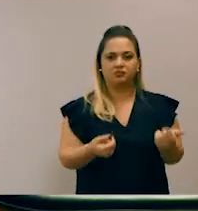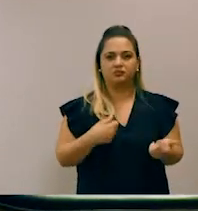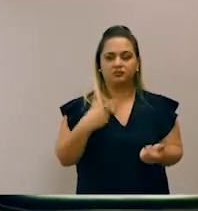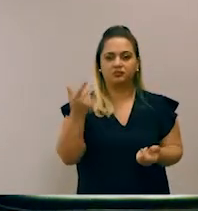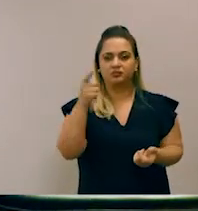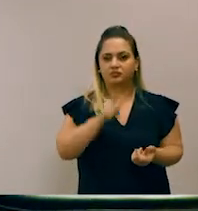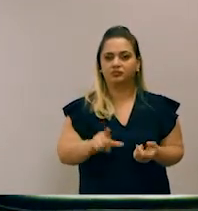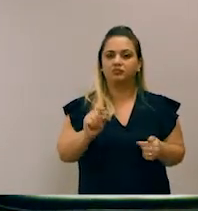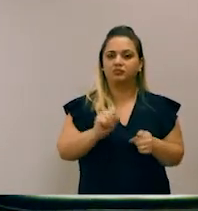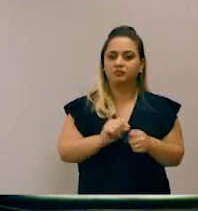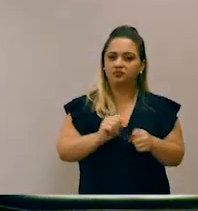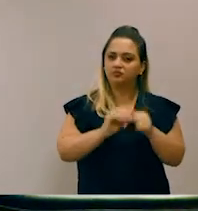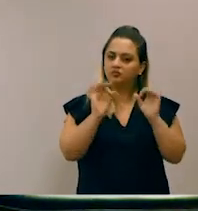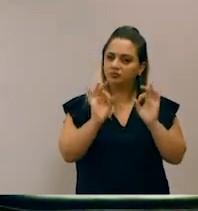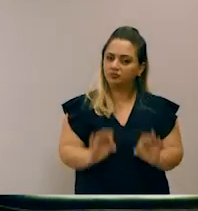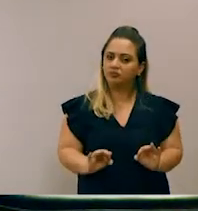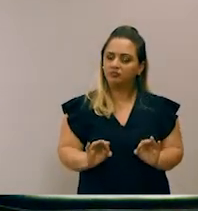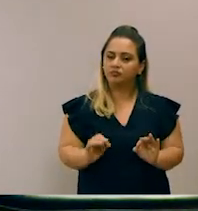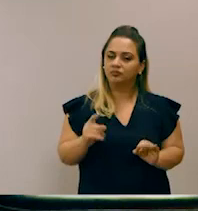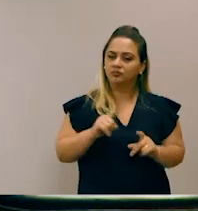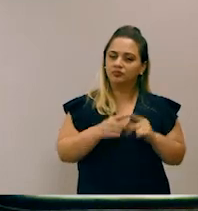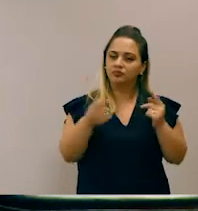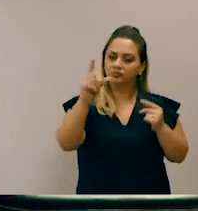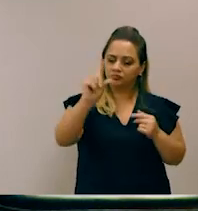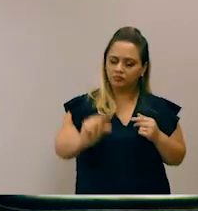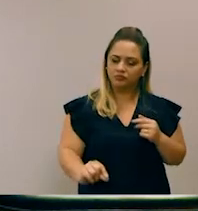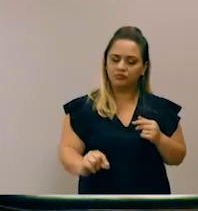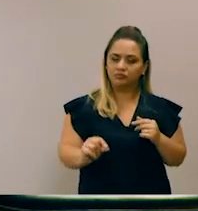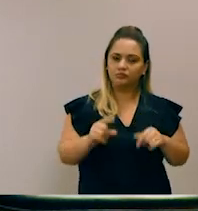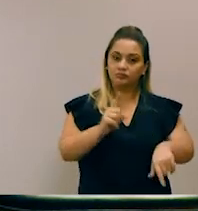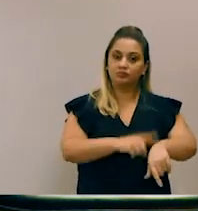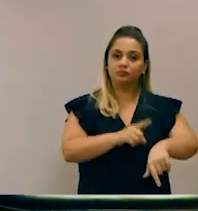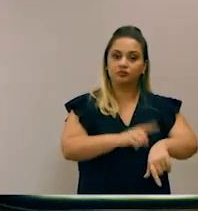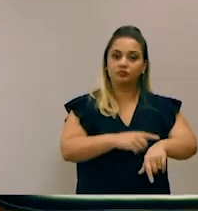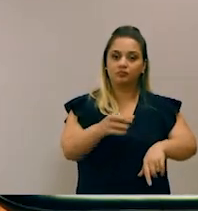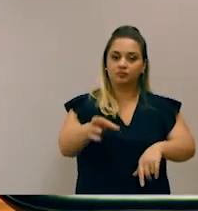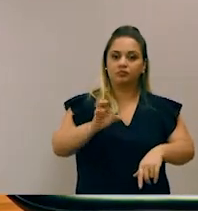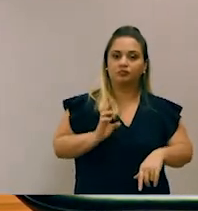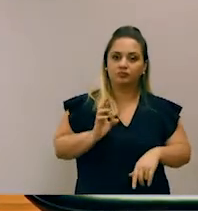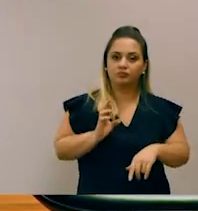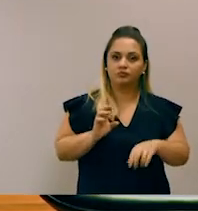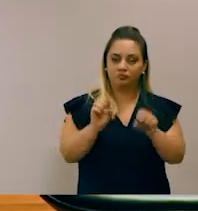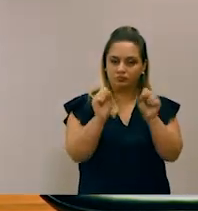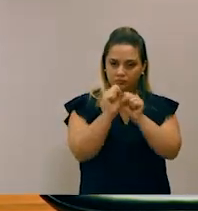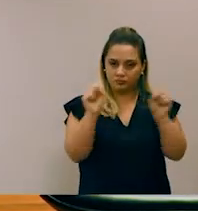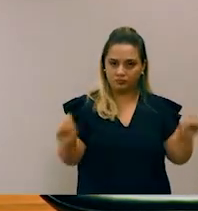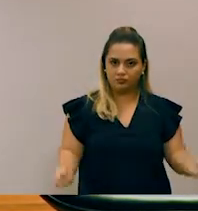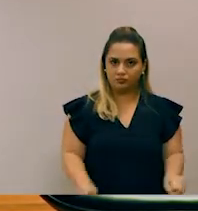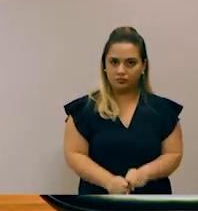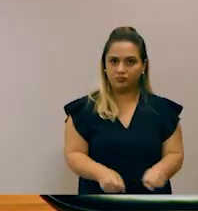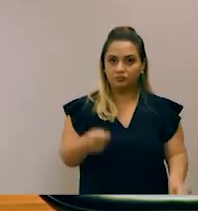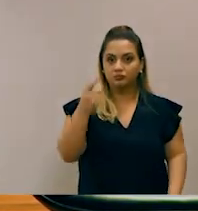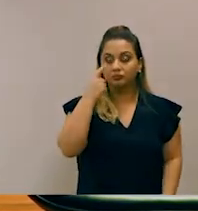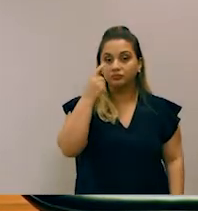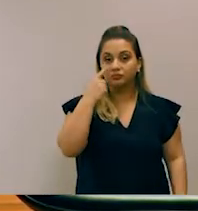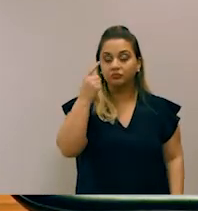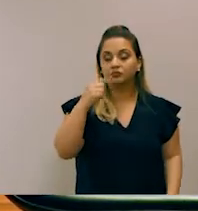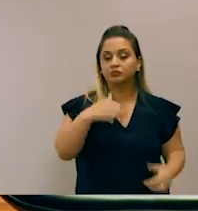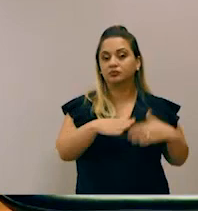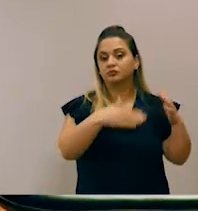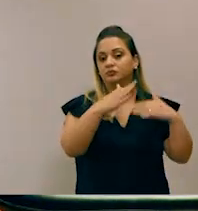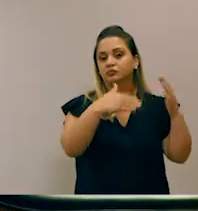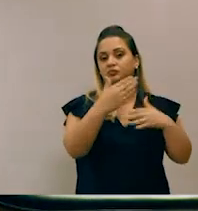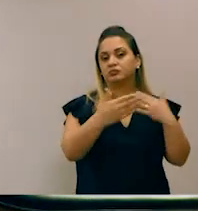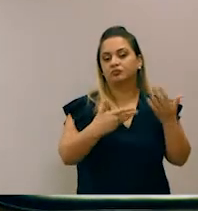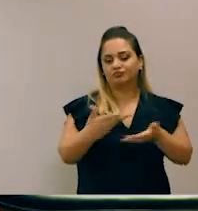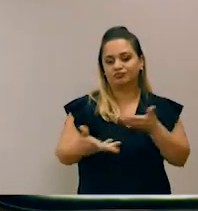solution based in rules and regular expressions, and we reduce the time of response of the system. So it is interesting. It